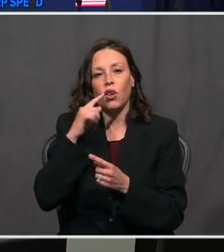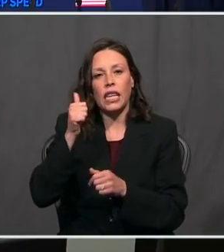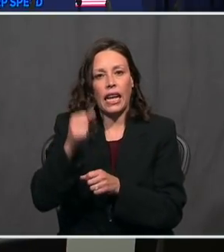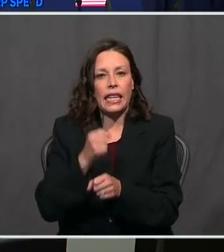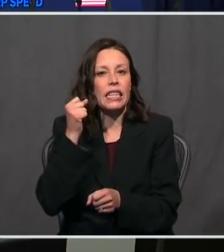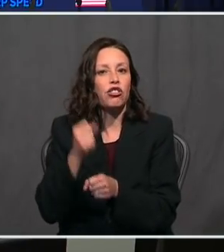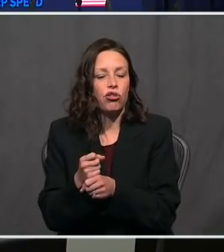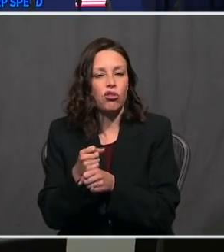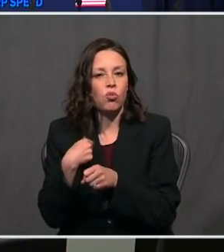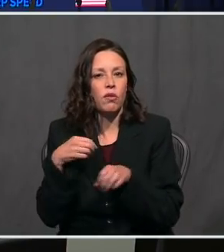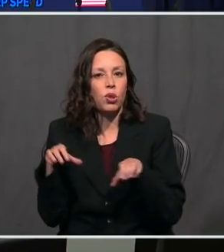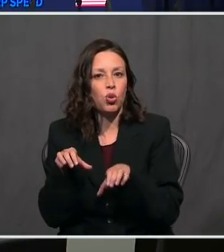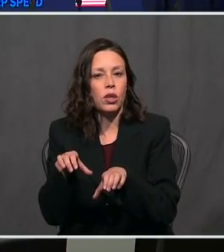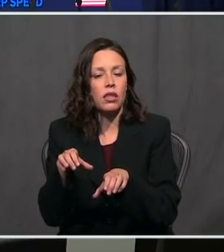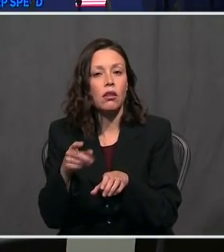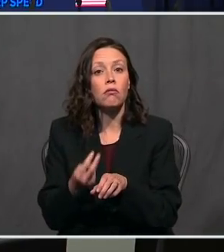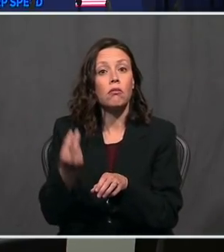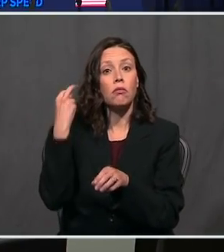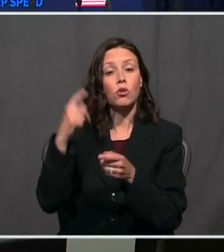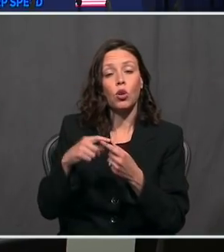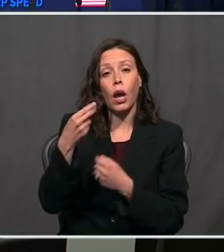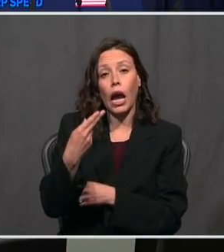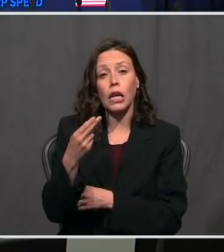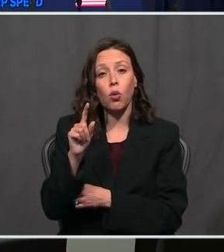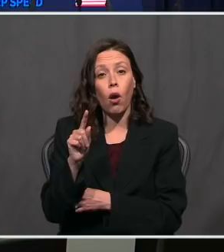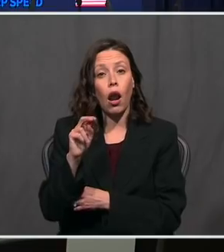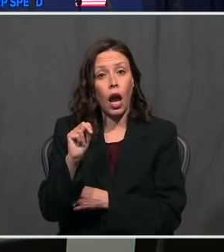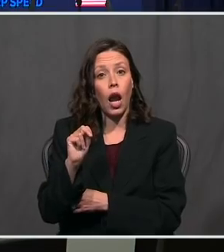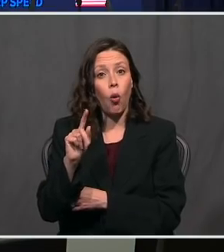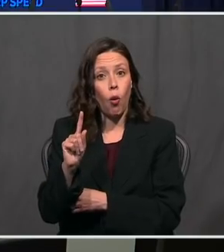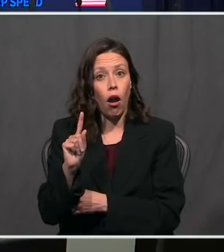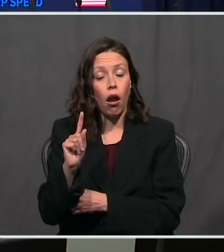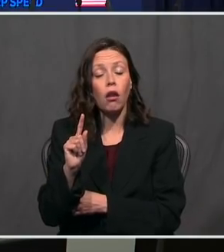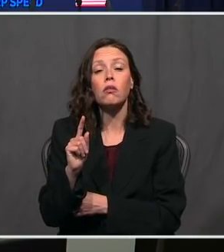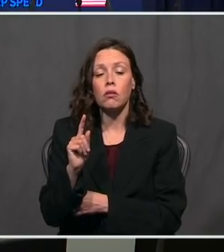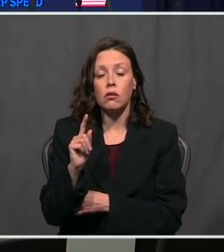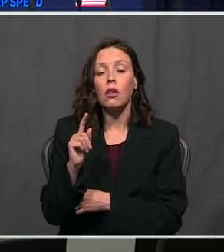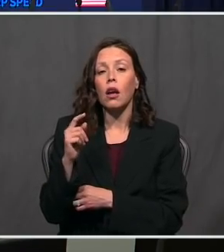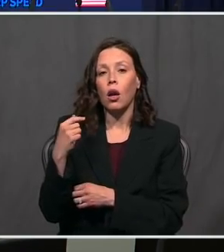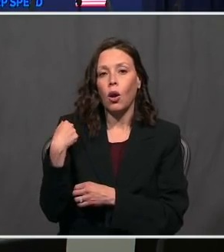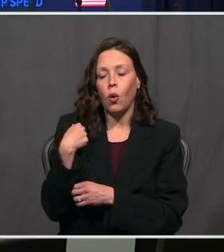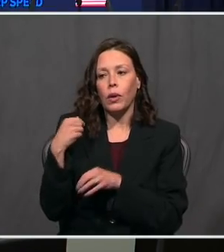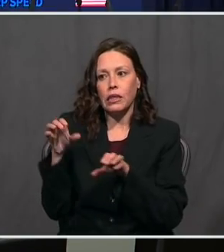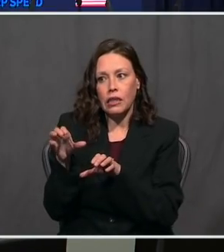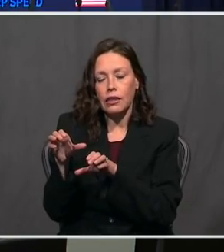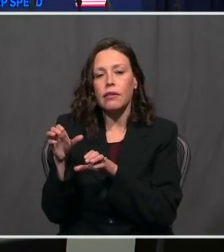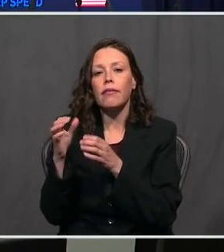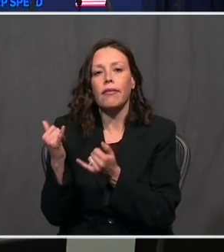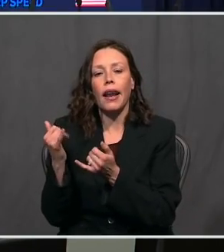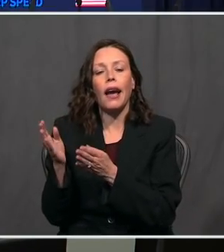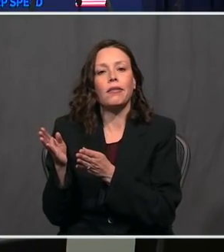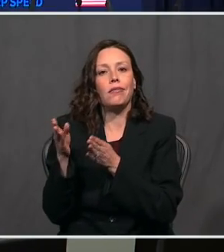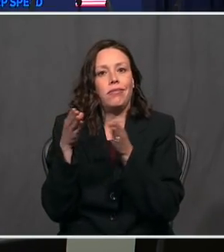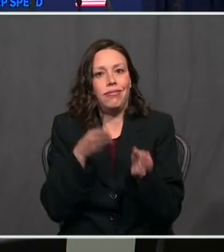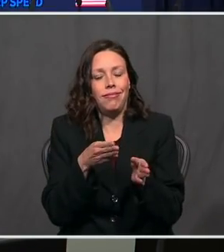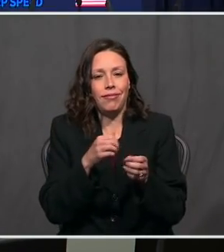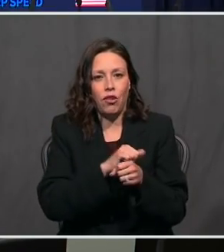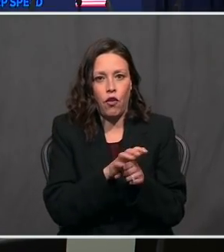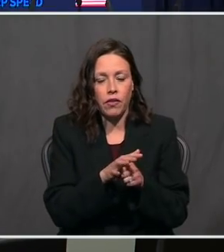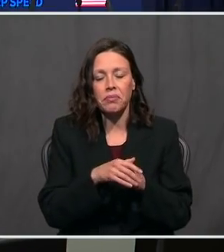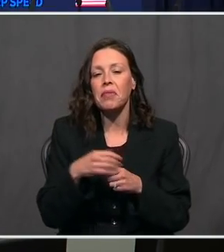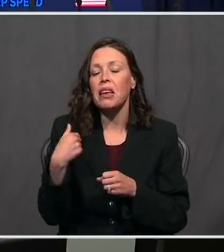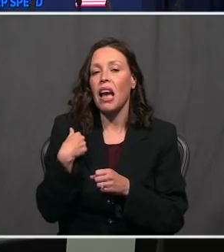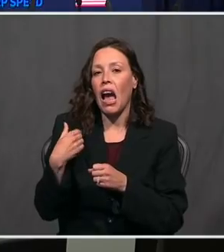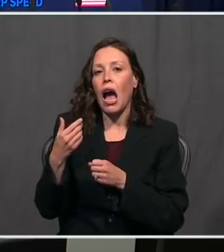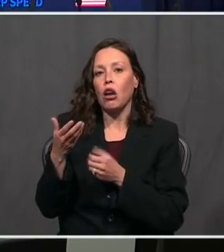10 years. You think back to H1N1 and where we really lean forward as a profession to really start to serve that as well. And I had the